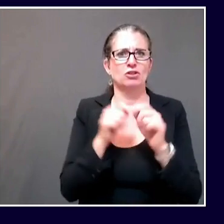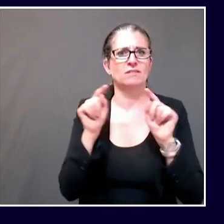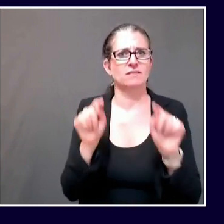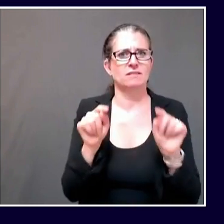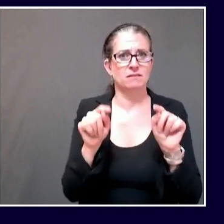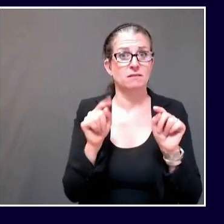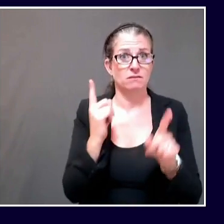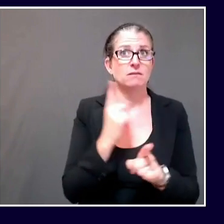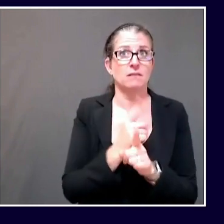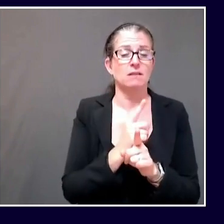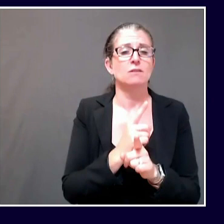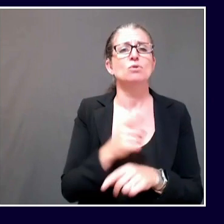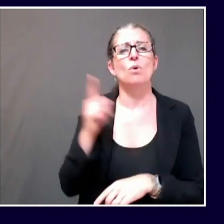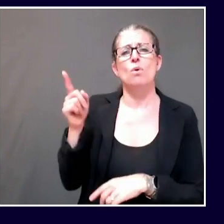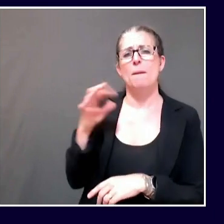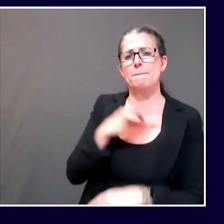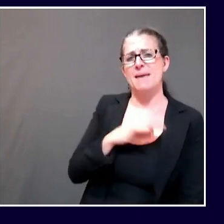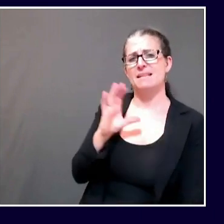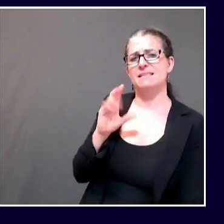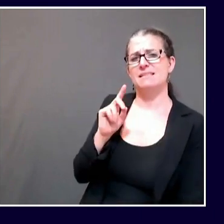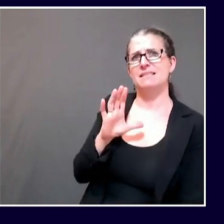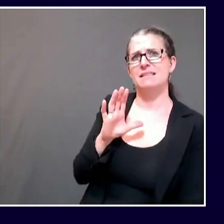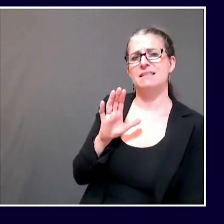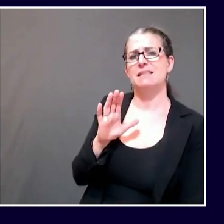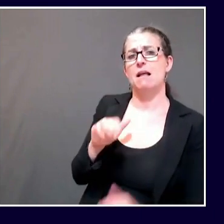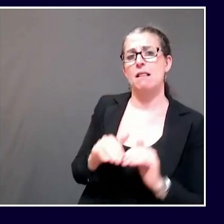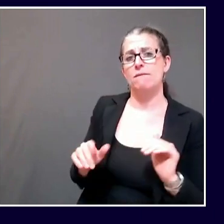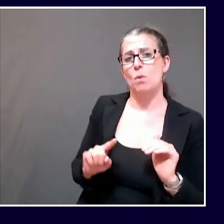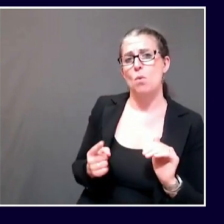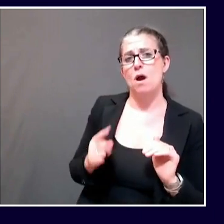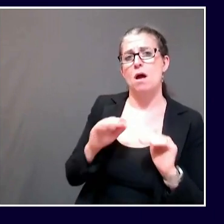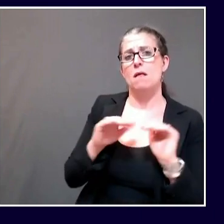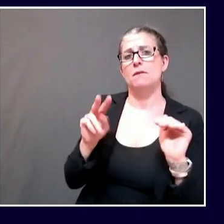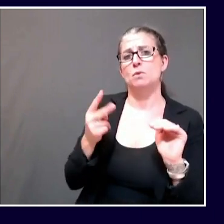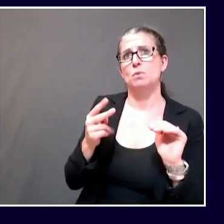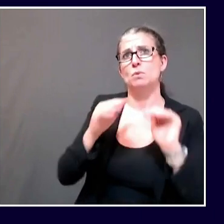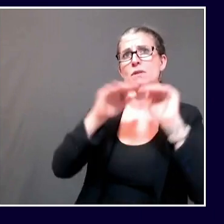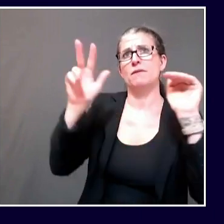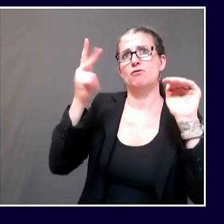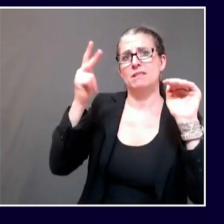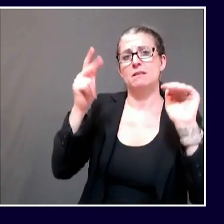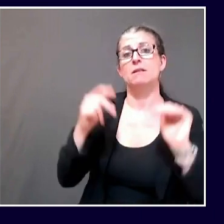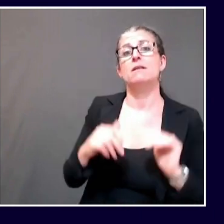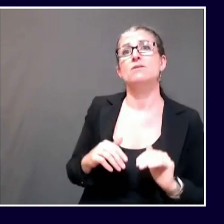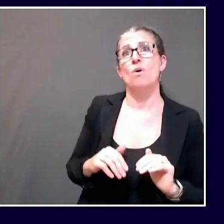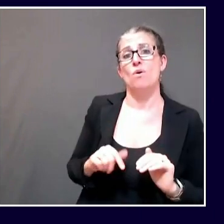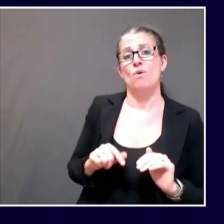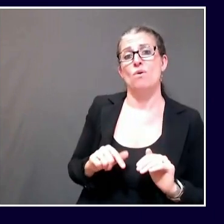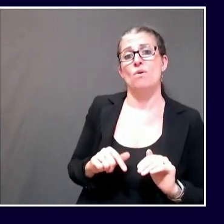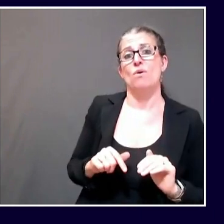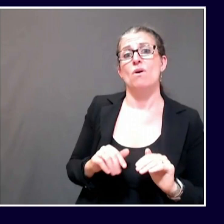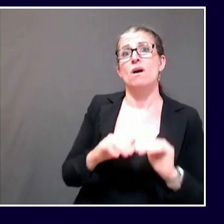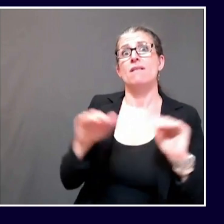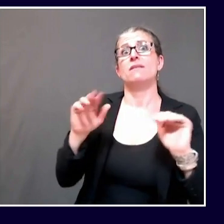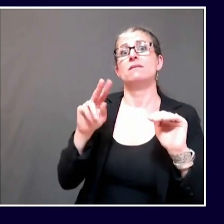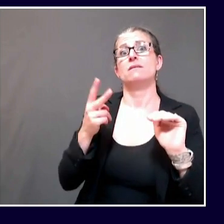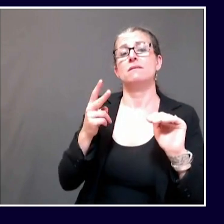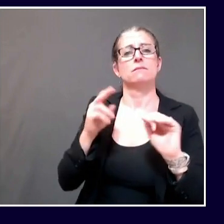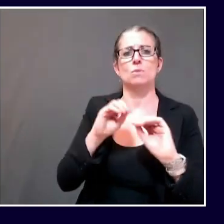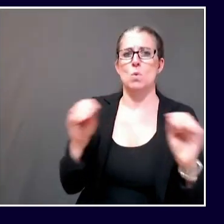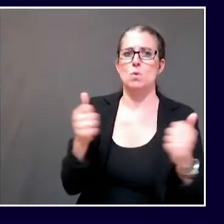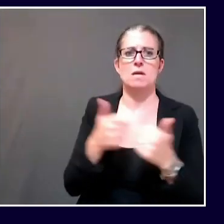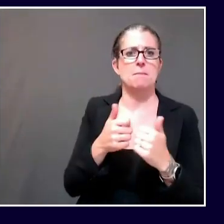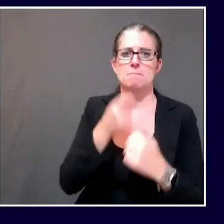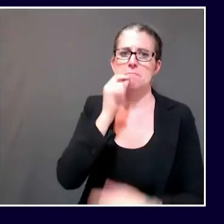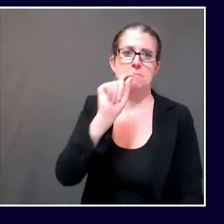for football and soccer. So if the MPA says we want football and soccer, and a school district